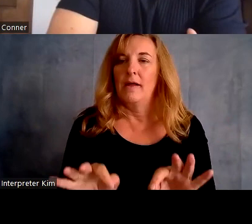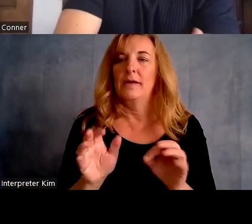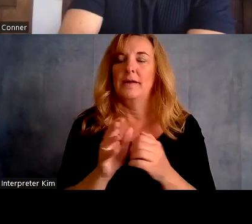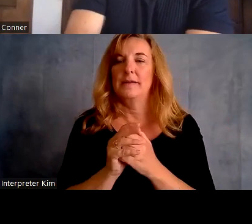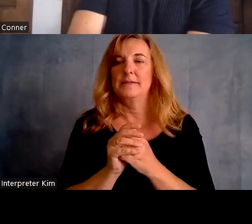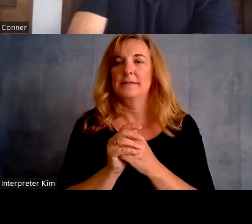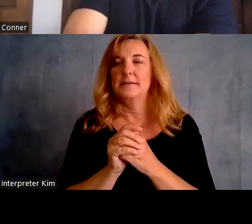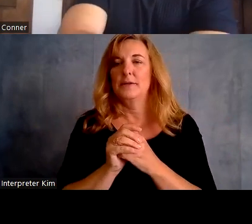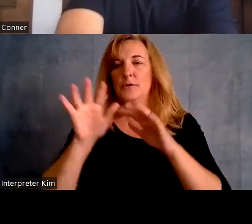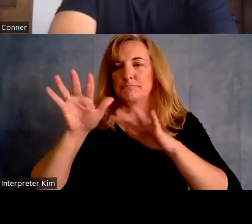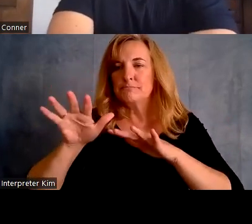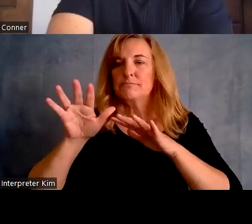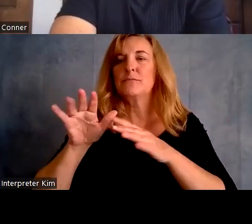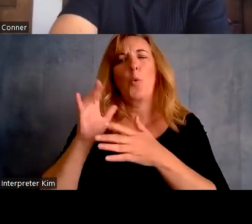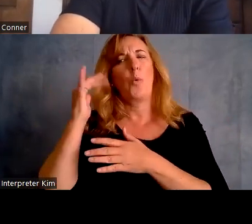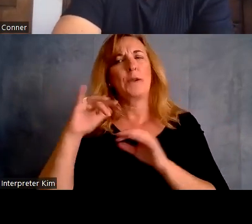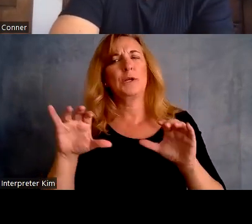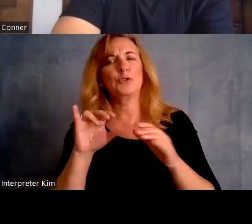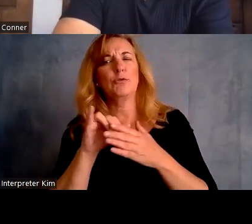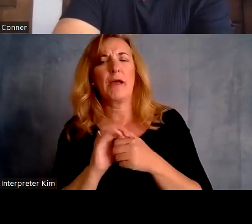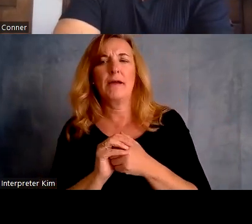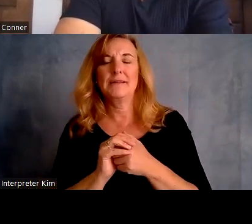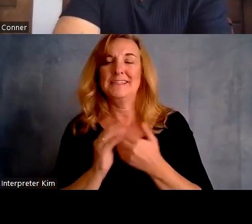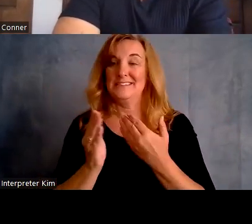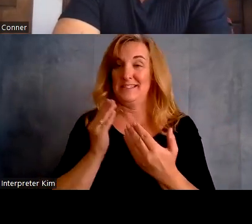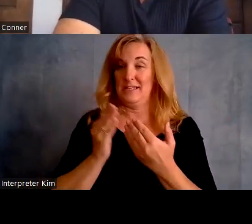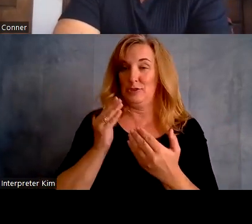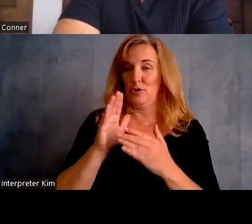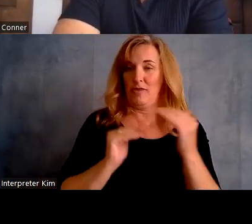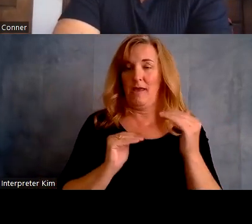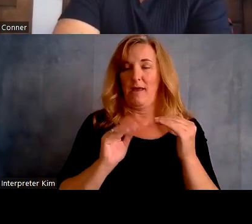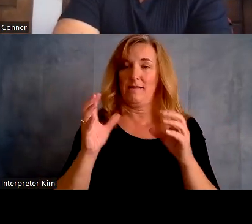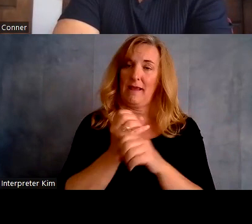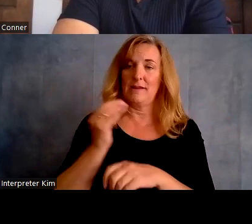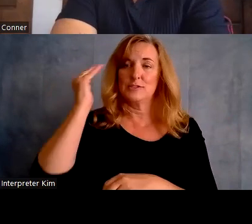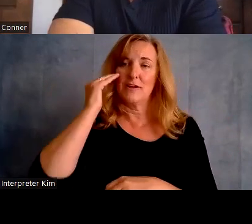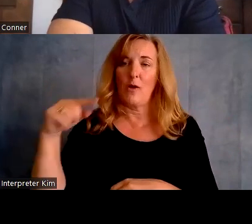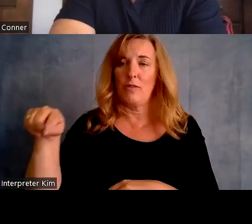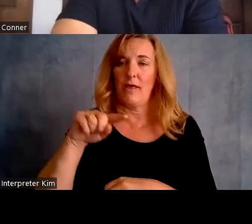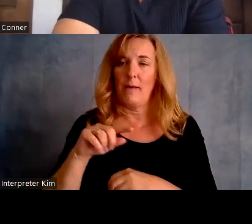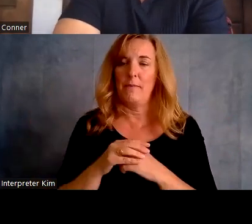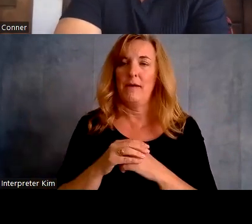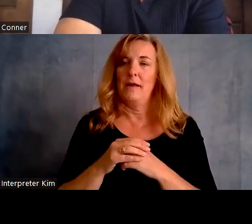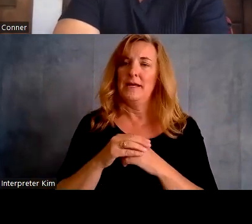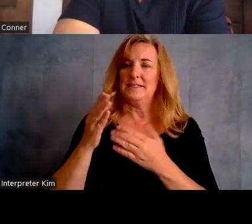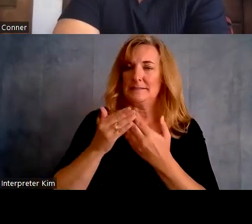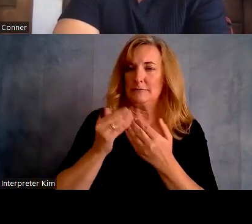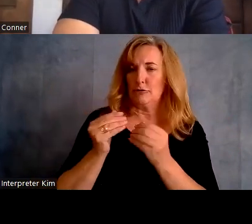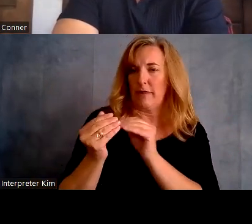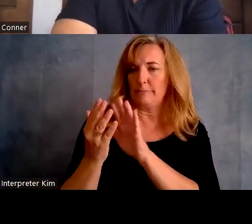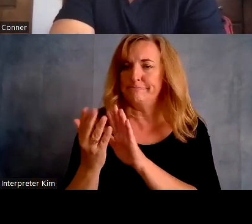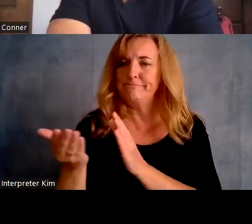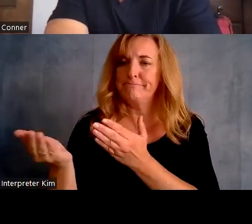thing. Why do we do that? Well, it's easier than actually getting to know somebody. It's easier than attending to someone, because people